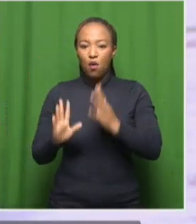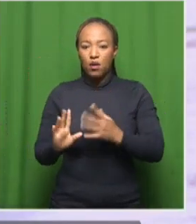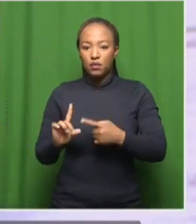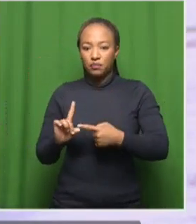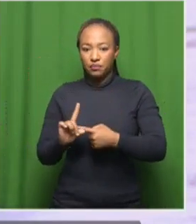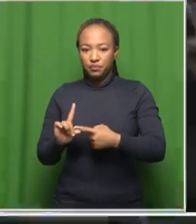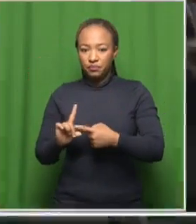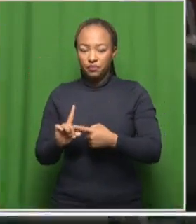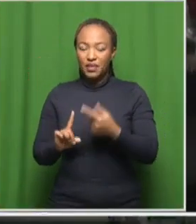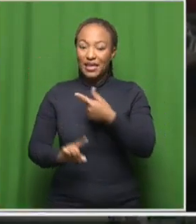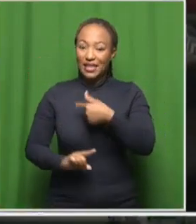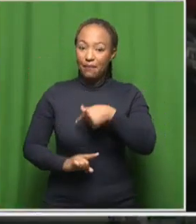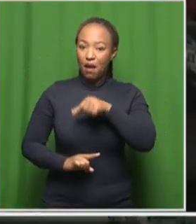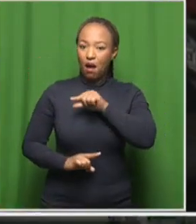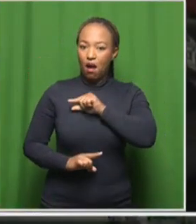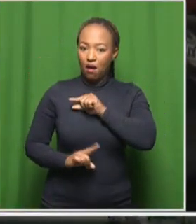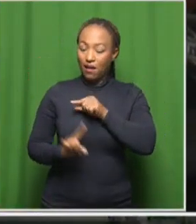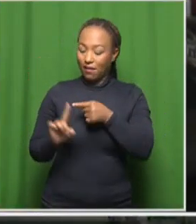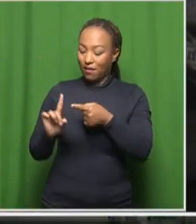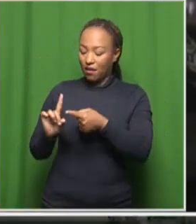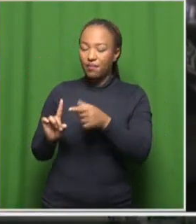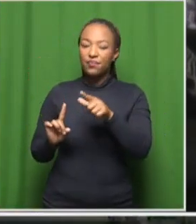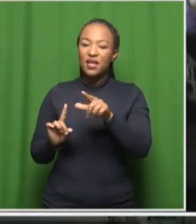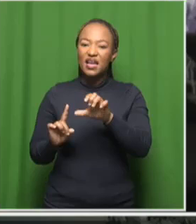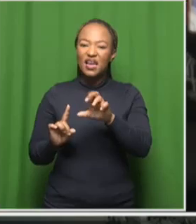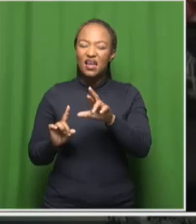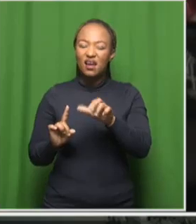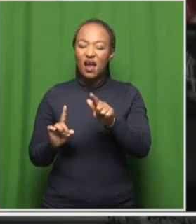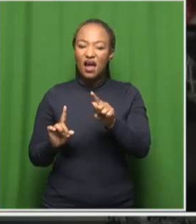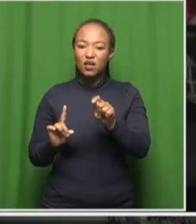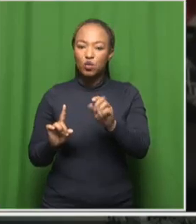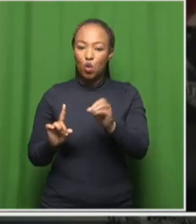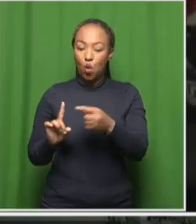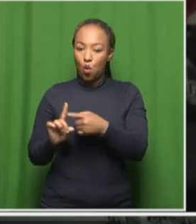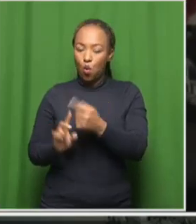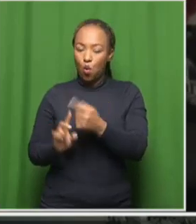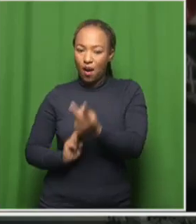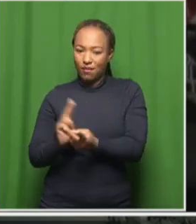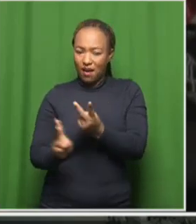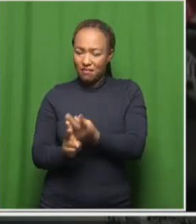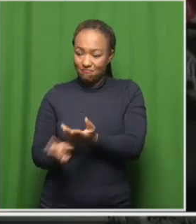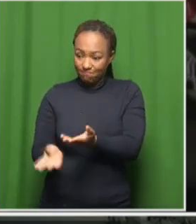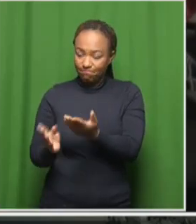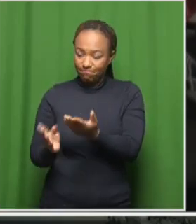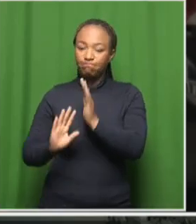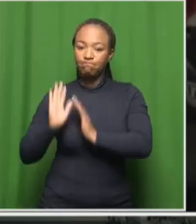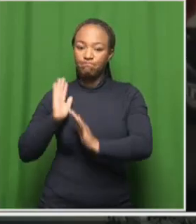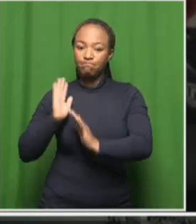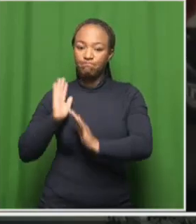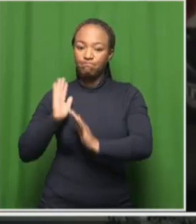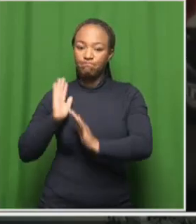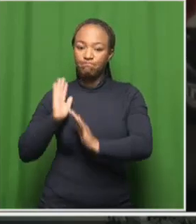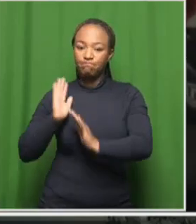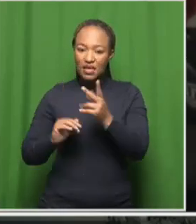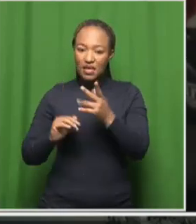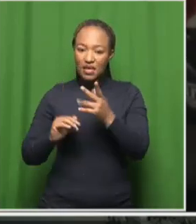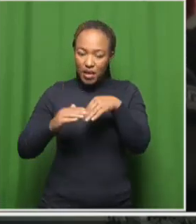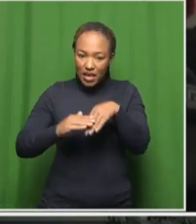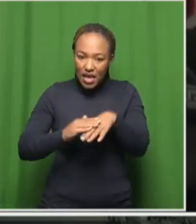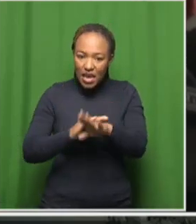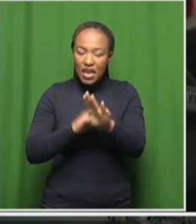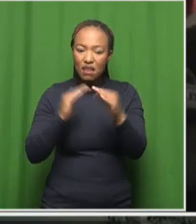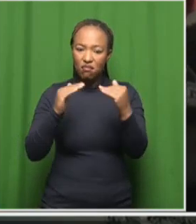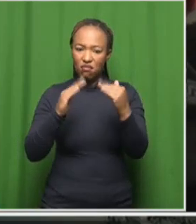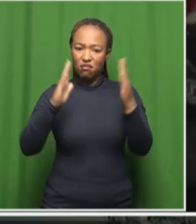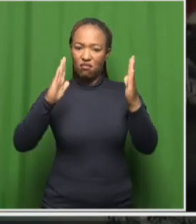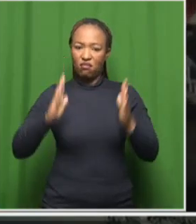for us in Gqeberha, Lerato Fekisi. Lerato, over to you again. I see you've moved indoors, so just give us a sense of where you